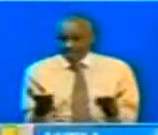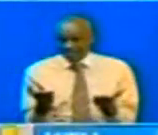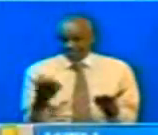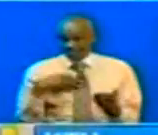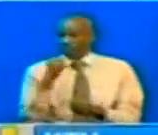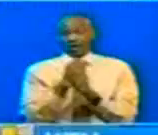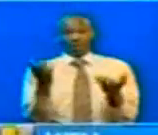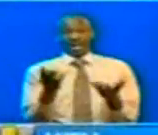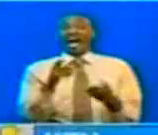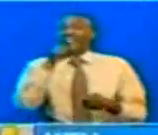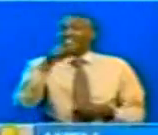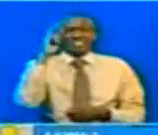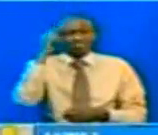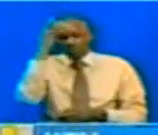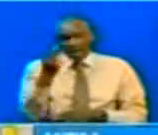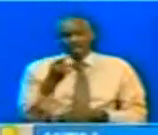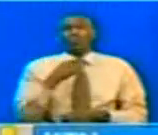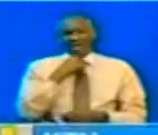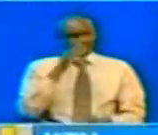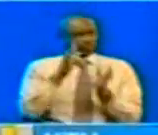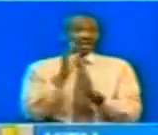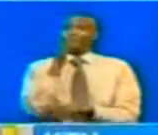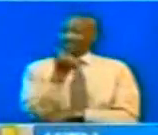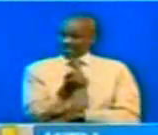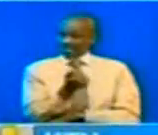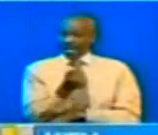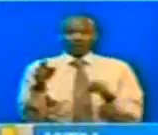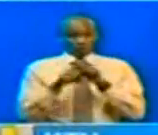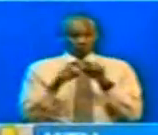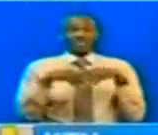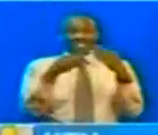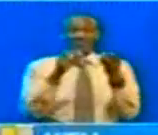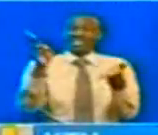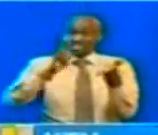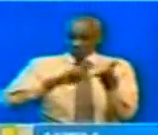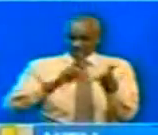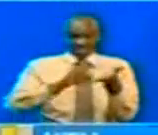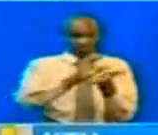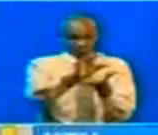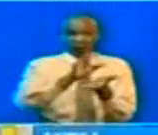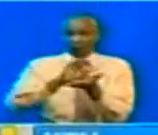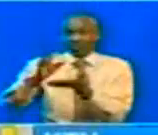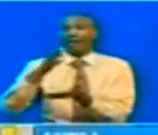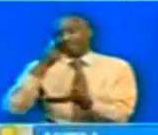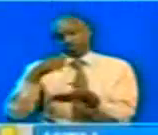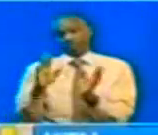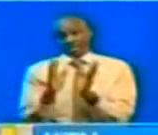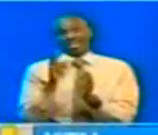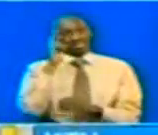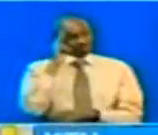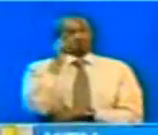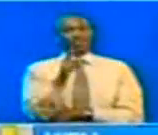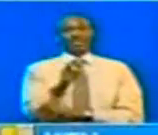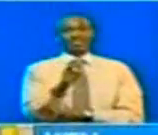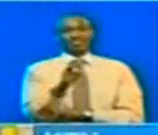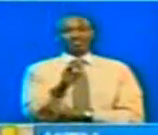the reason we're doing that is so that we can be able to plan better and allocate resources appropriately. Mm-hmm. That's really the reason why we're doing